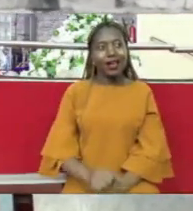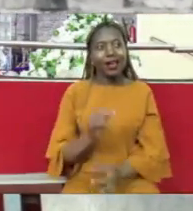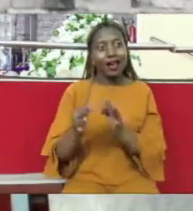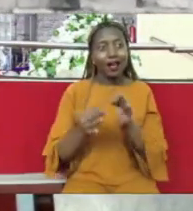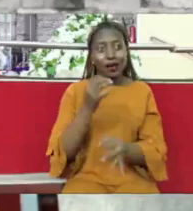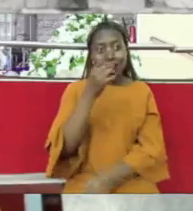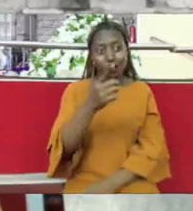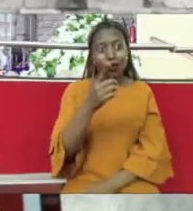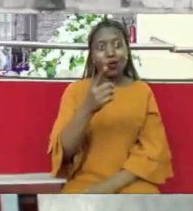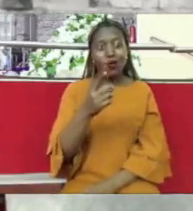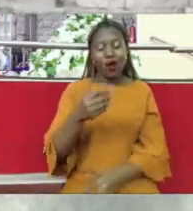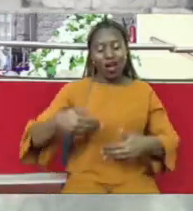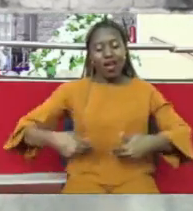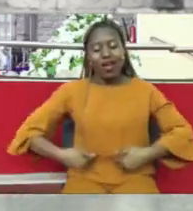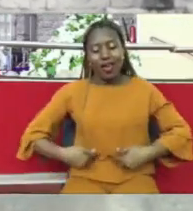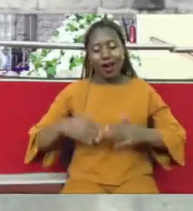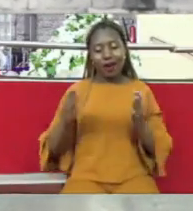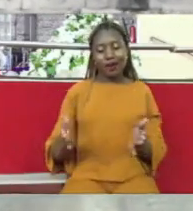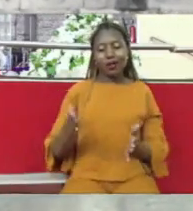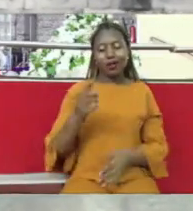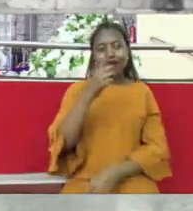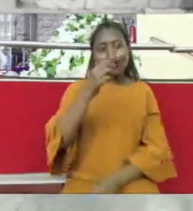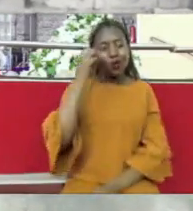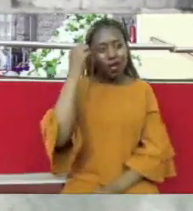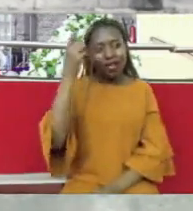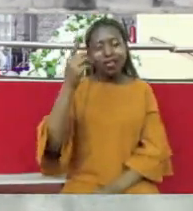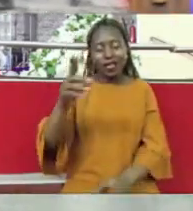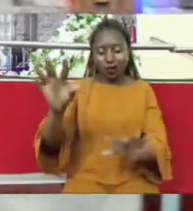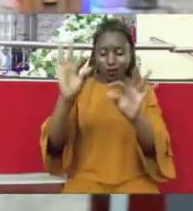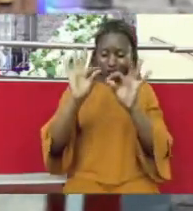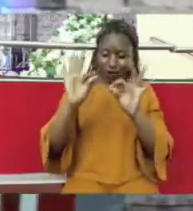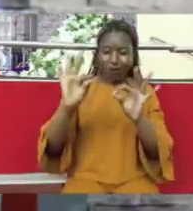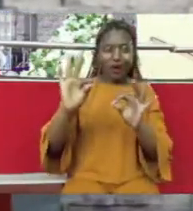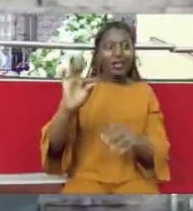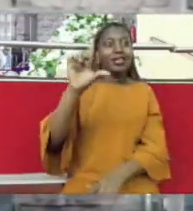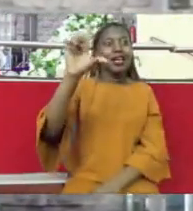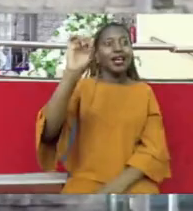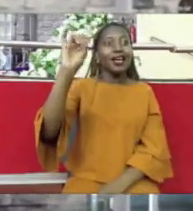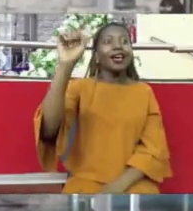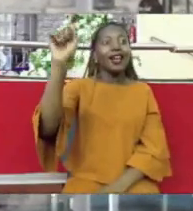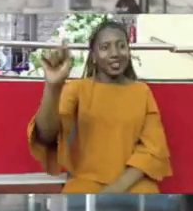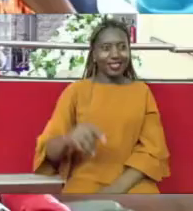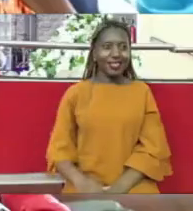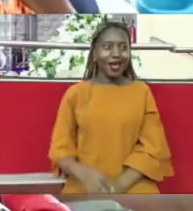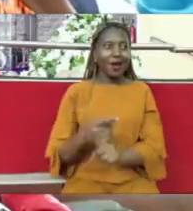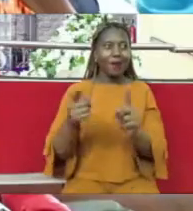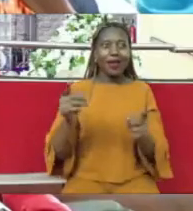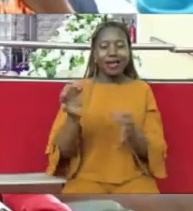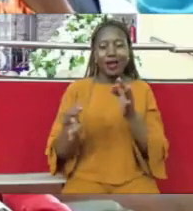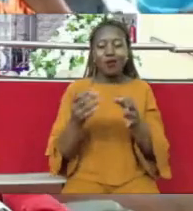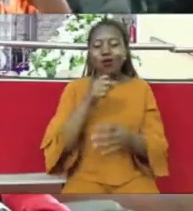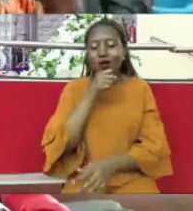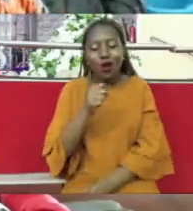was lit. Kama we ni old, analog kama mimi, it was fire. Ilikuwa ni moto. Bwana asifiwe. Amen. It